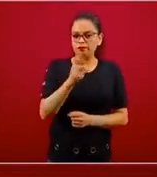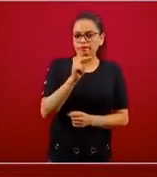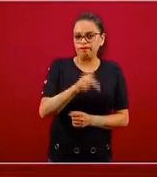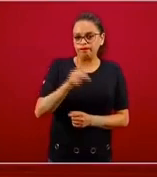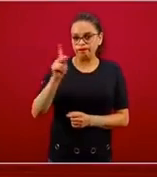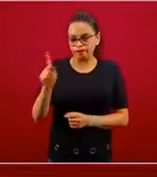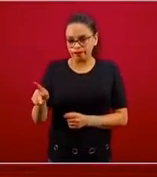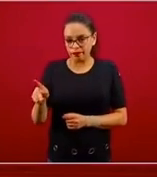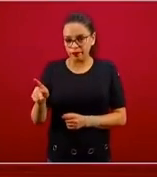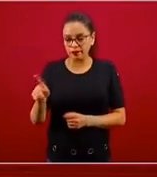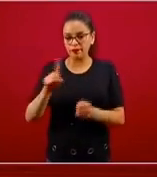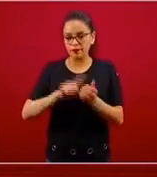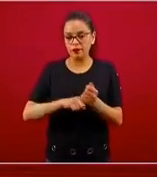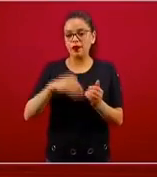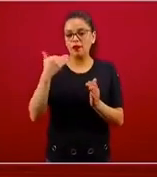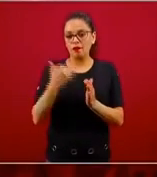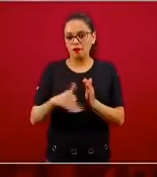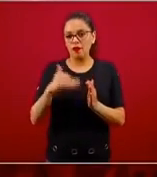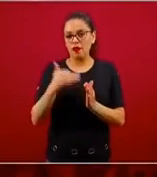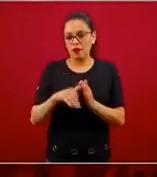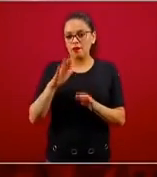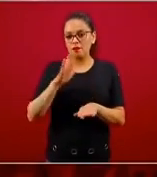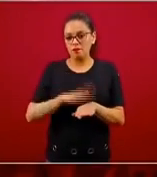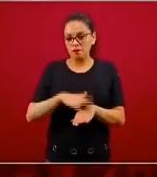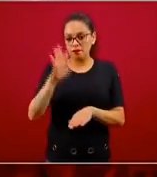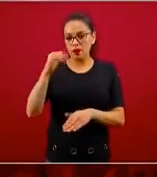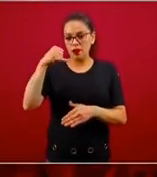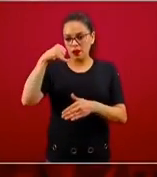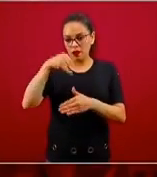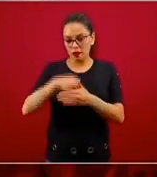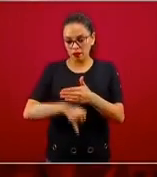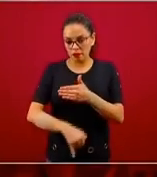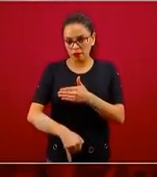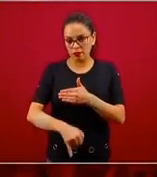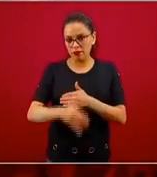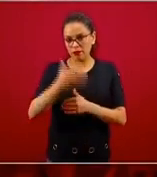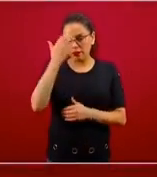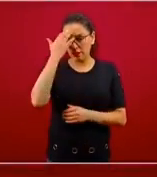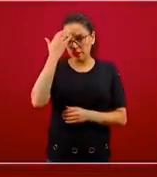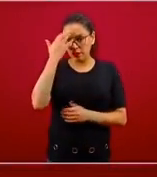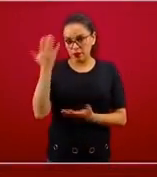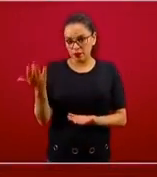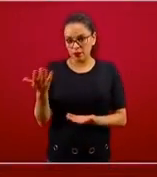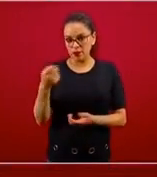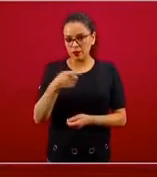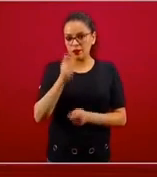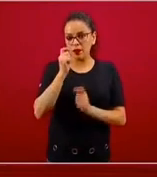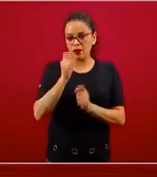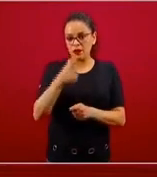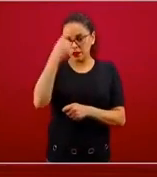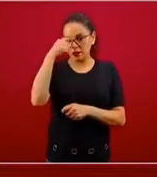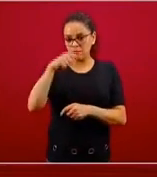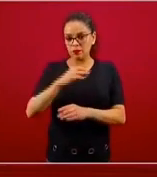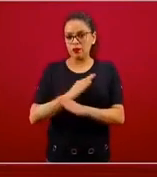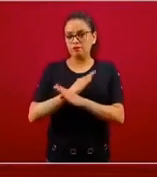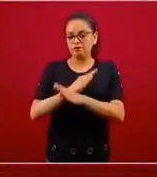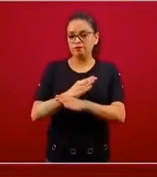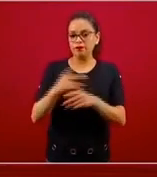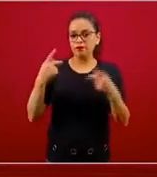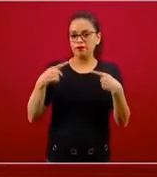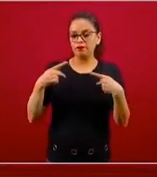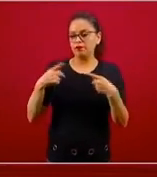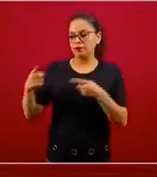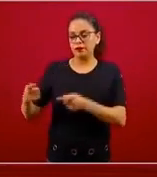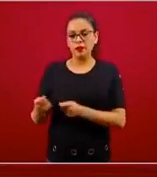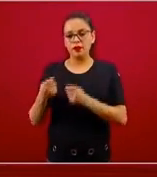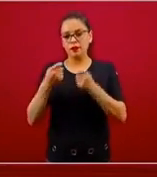is a similar mechanism, but it still doesn't have all the fine tuning that it